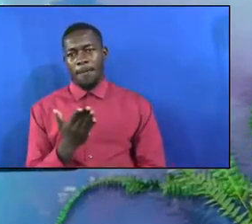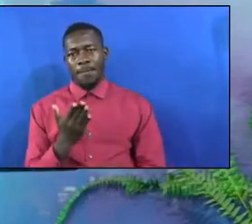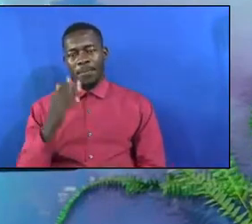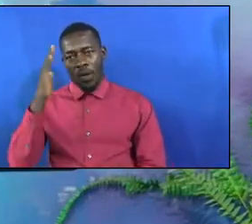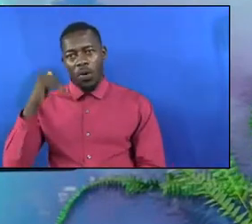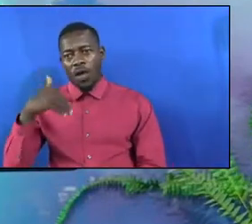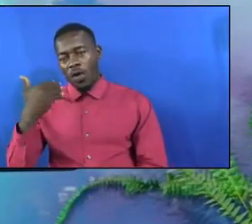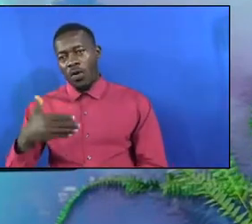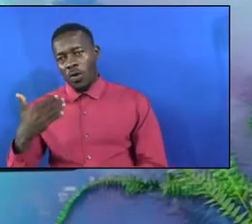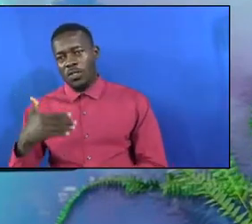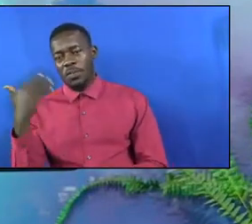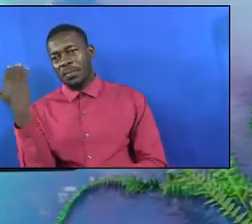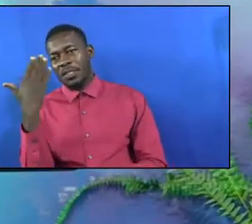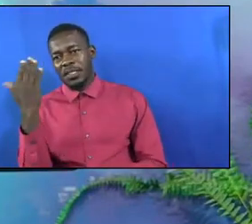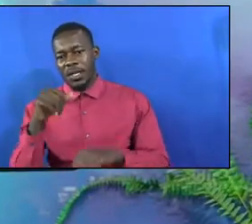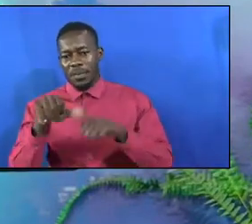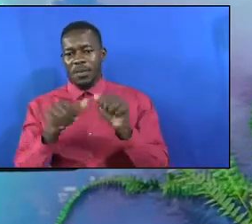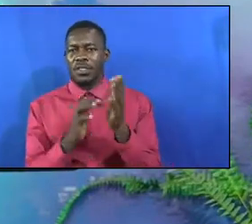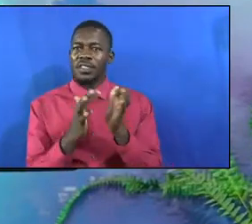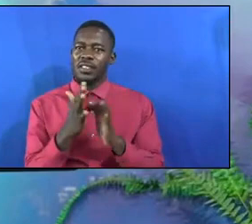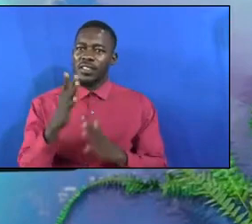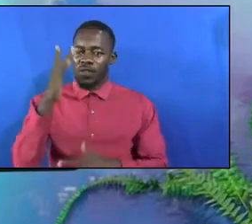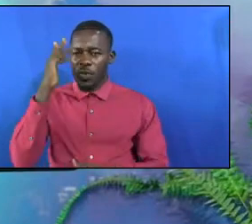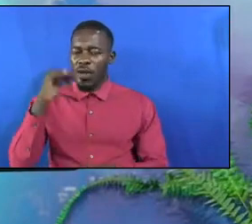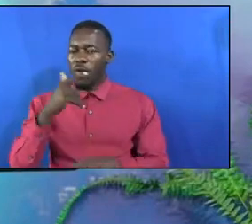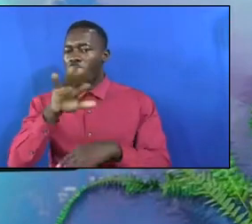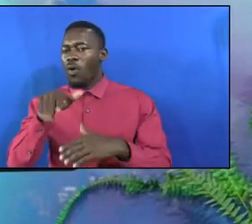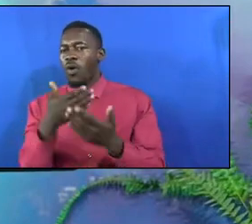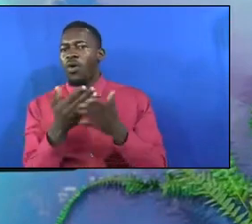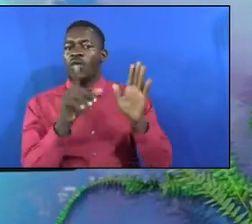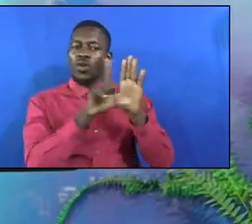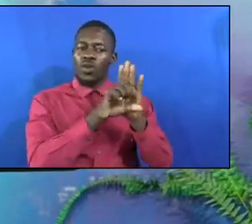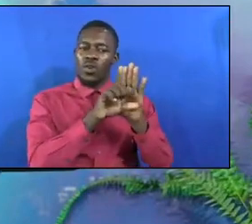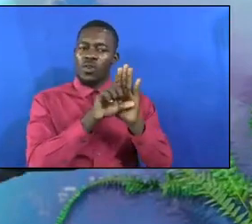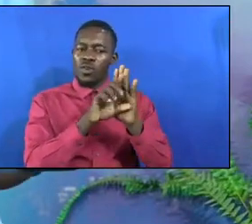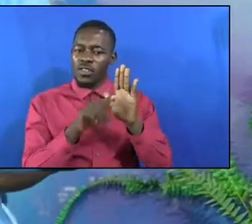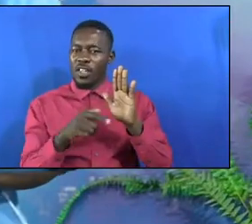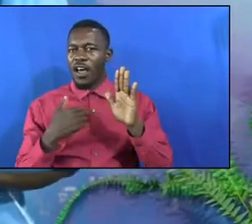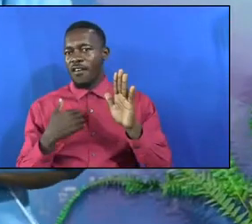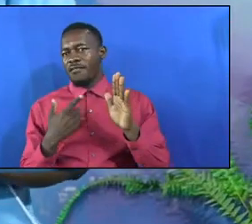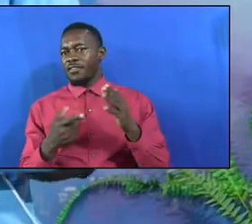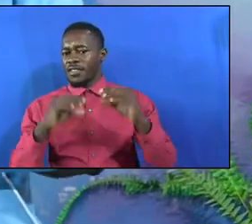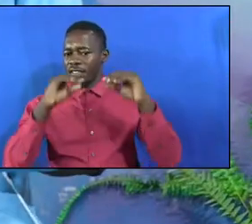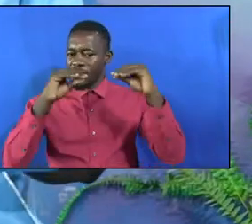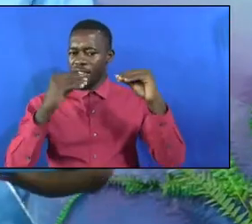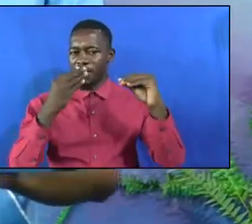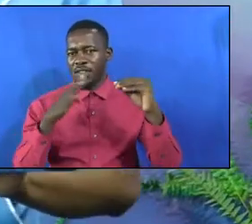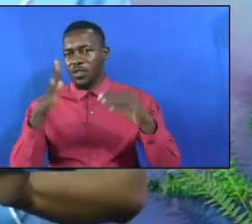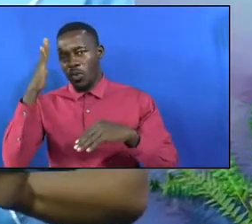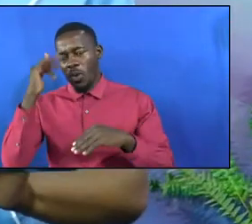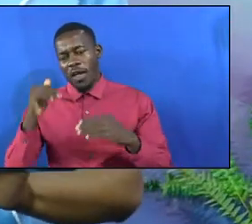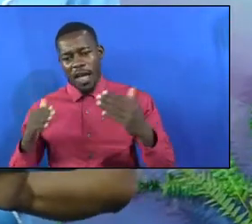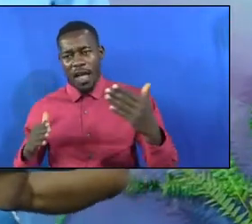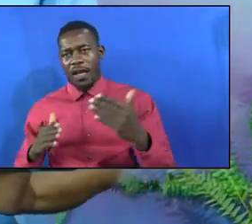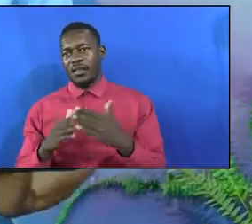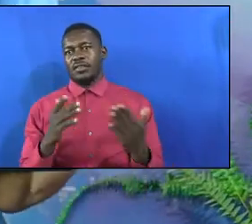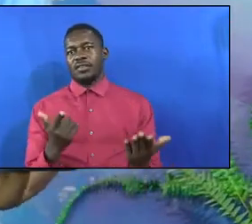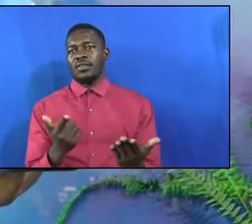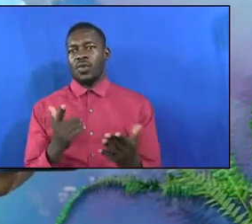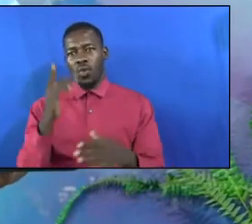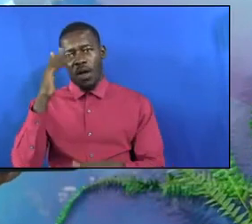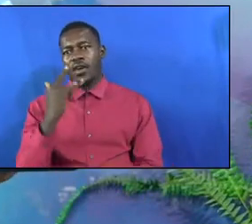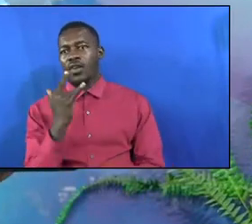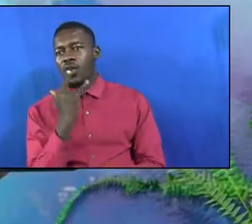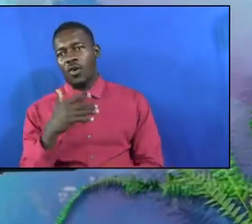are you keeping on going against the patriarchs and the rules and the laws that we've been taught? We find Peter